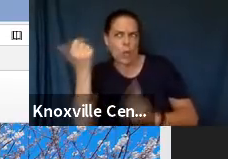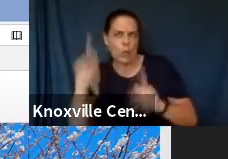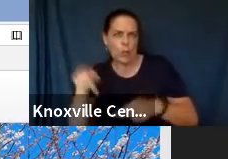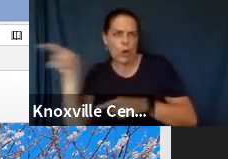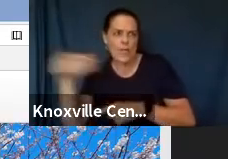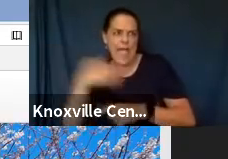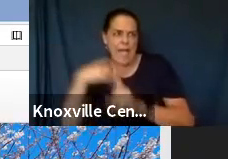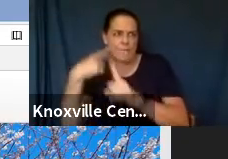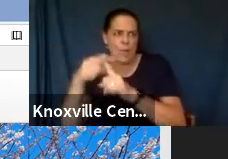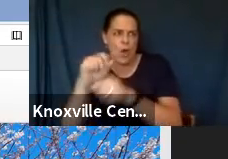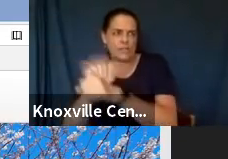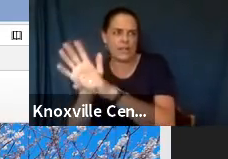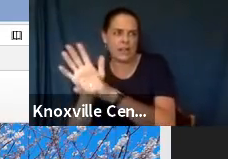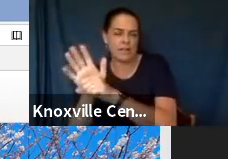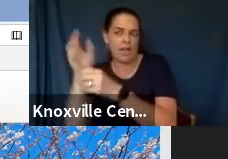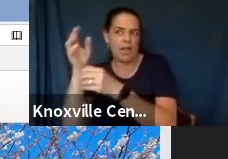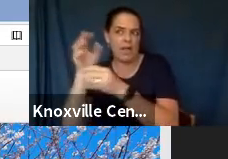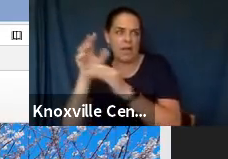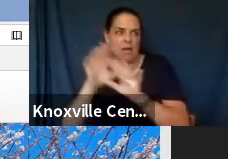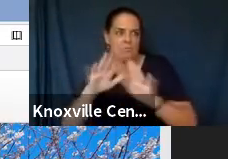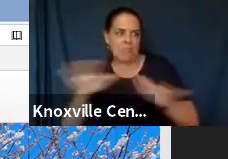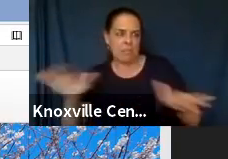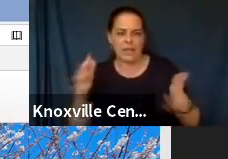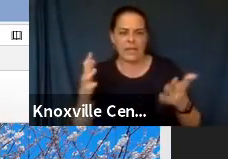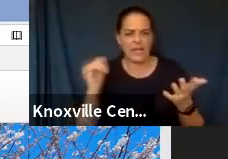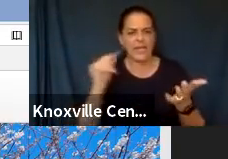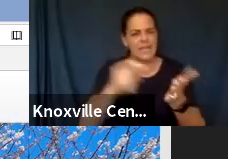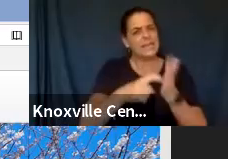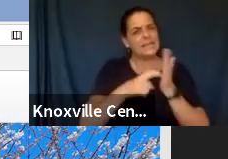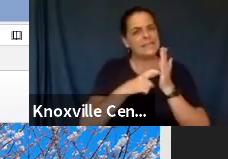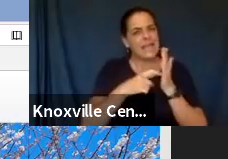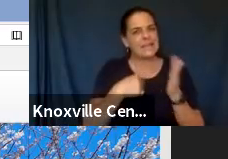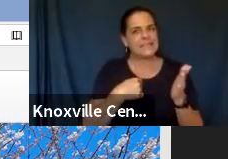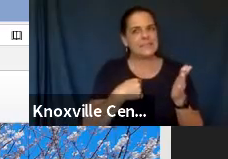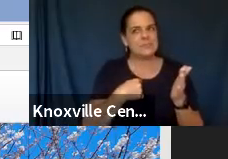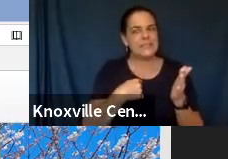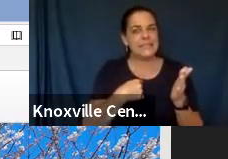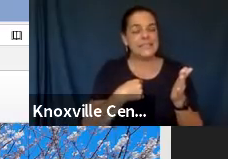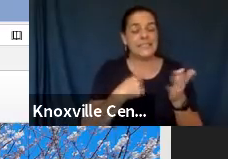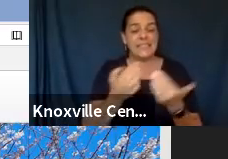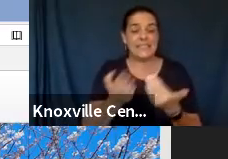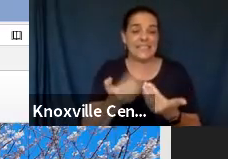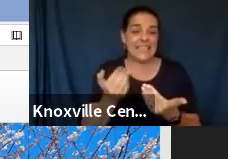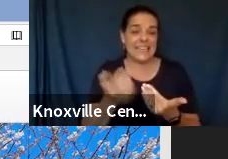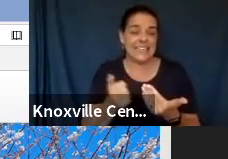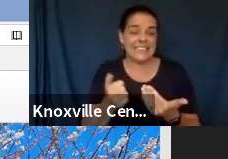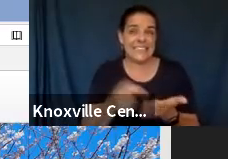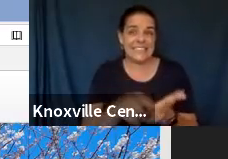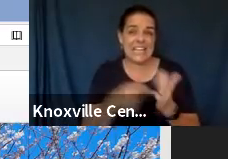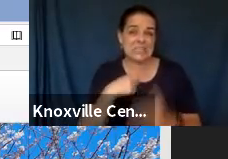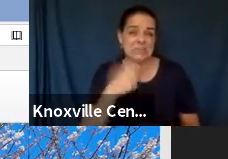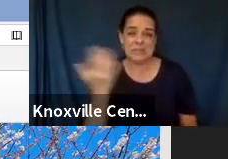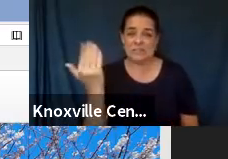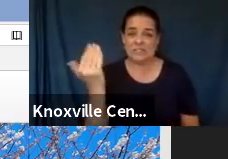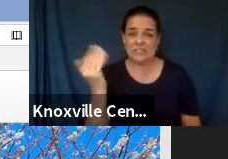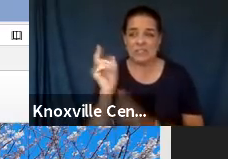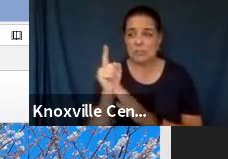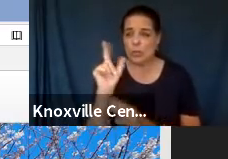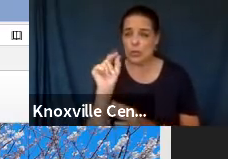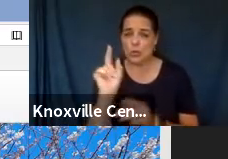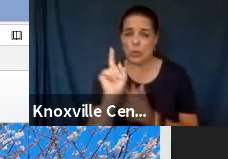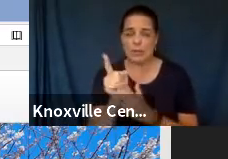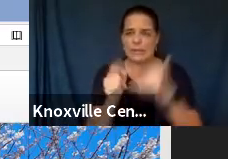had a positive COVID test, et cetera. I mean, it takes me easily 15 minutes or 20 minutes